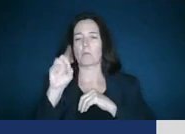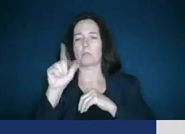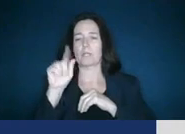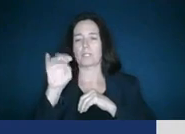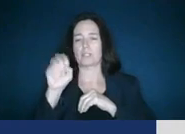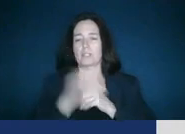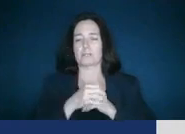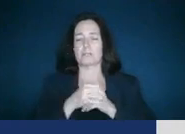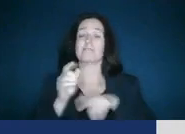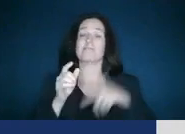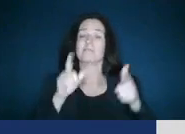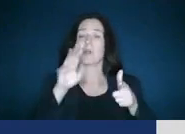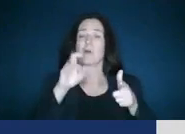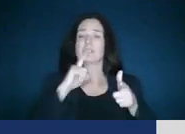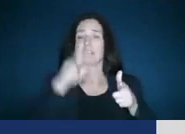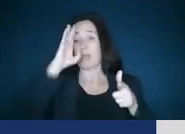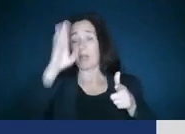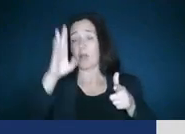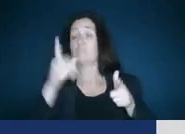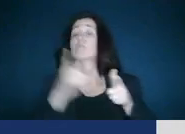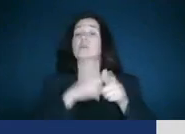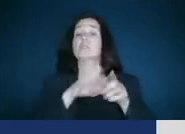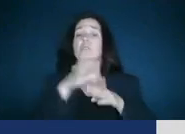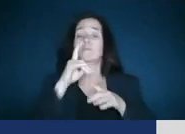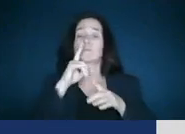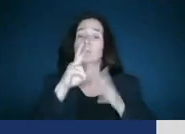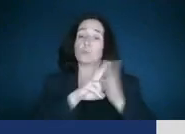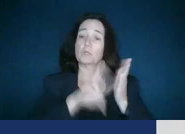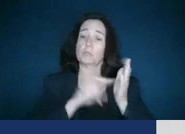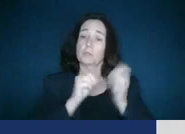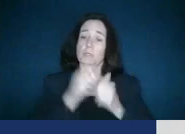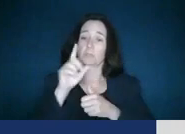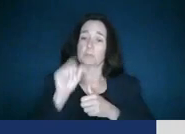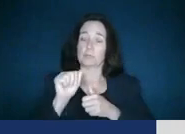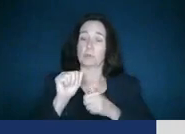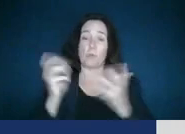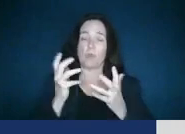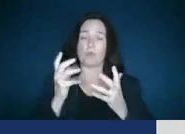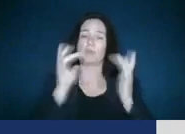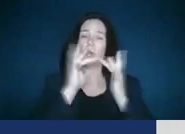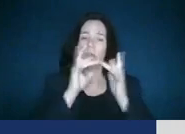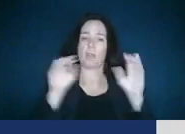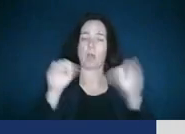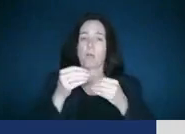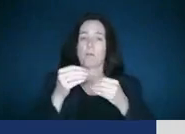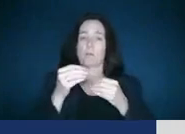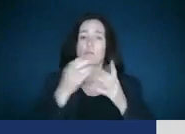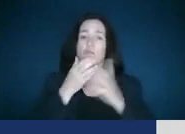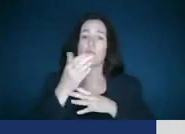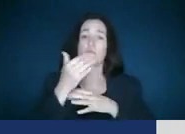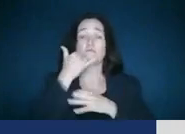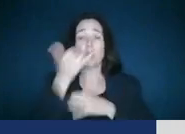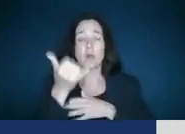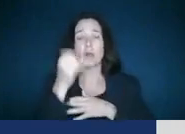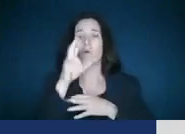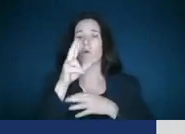Hello everyone. The first step in getting registered with Disability Services is to contact our office either by phone or by